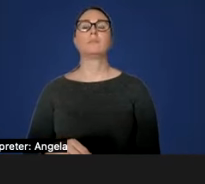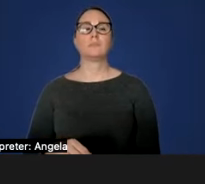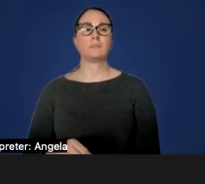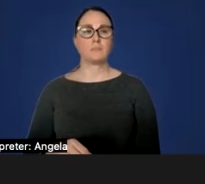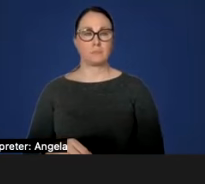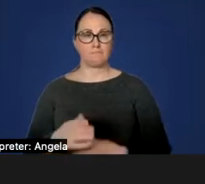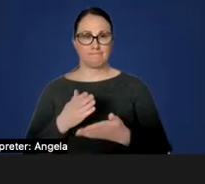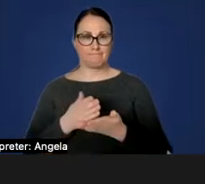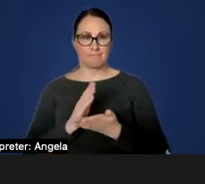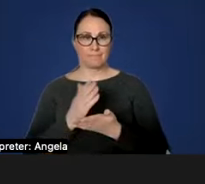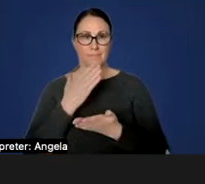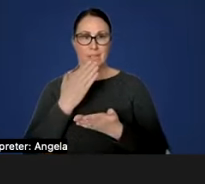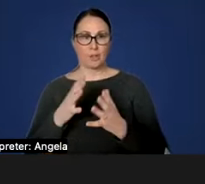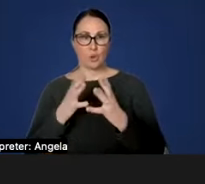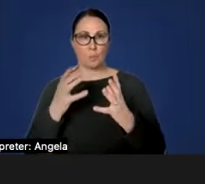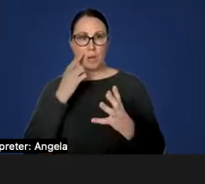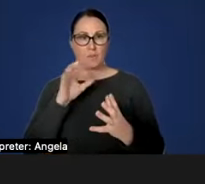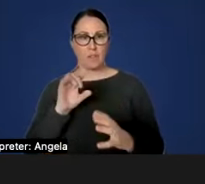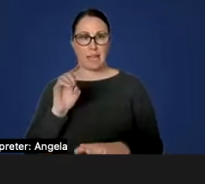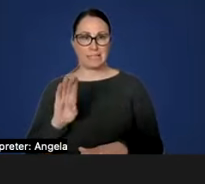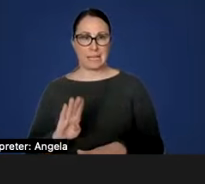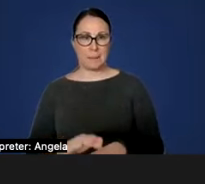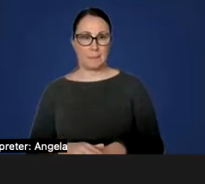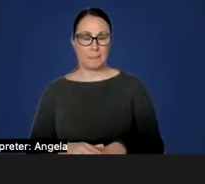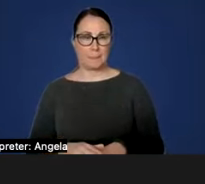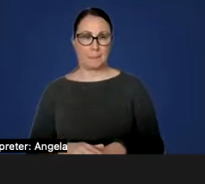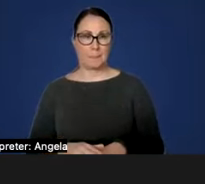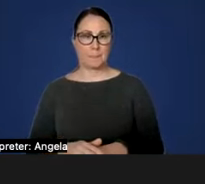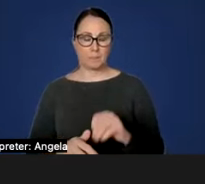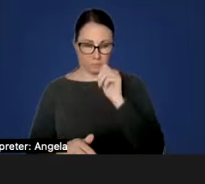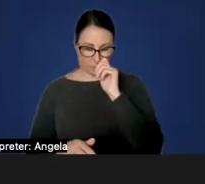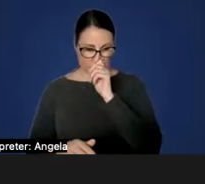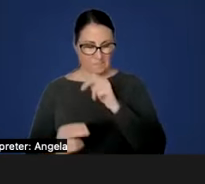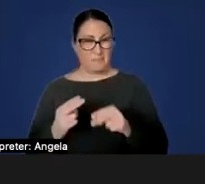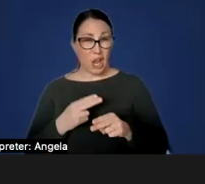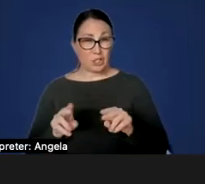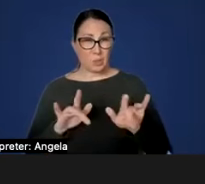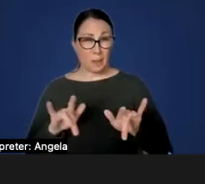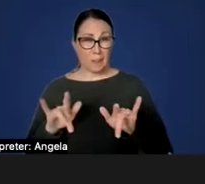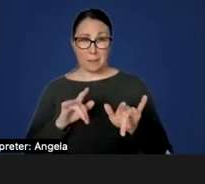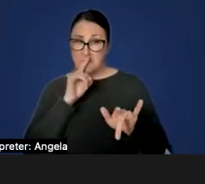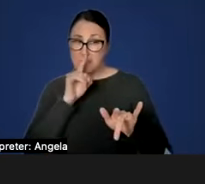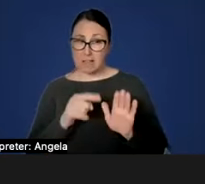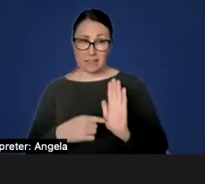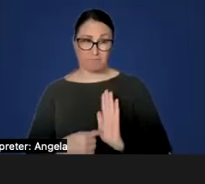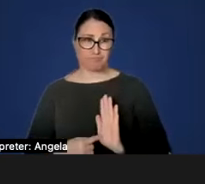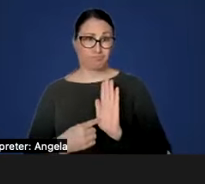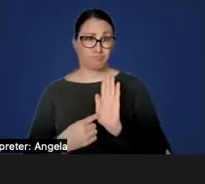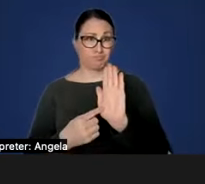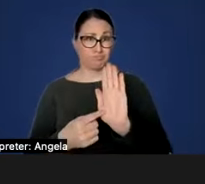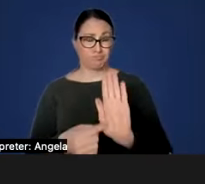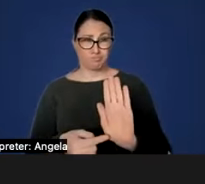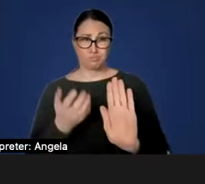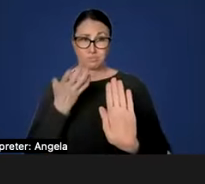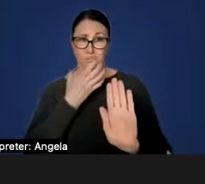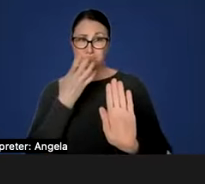All right, thank you so much for that, Deb. That short clip definitely paints a picture about the many ways